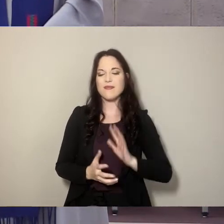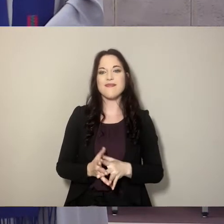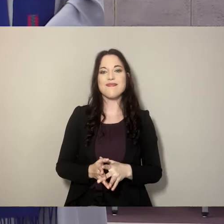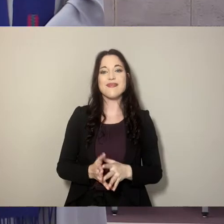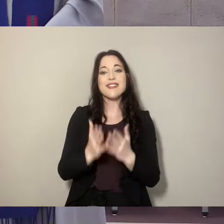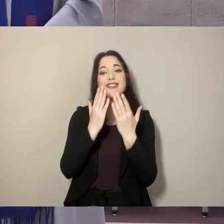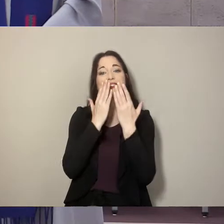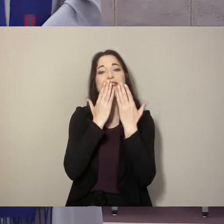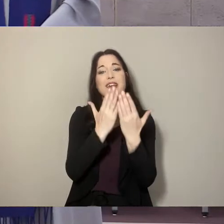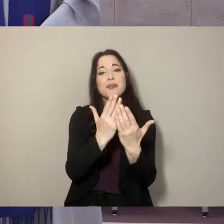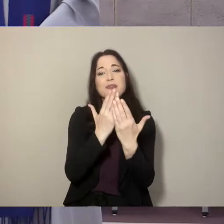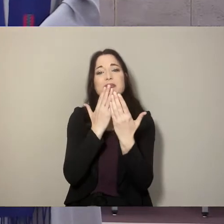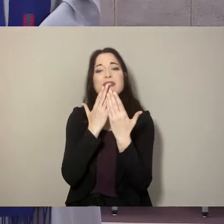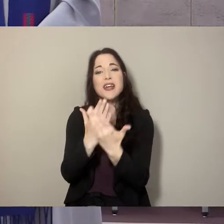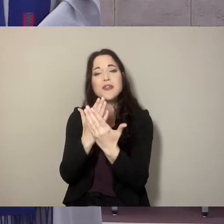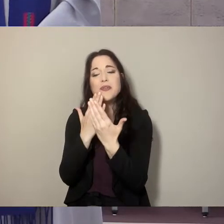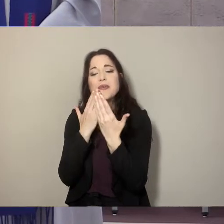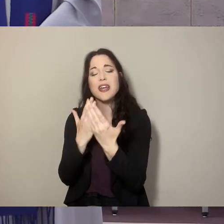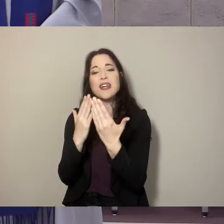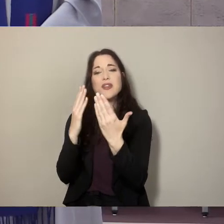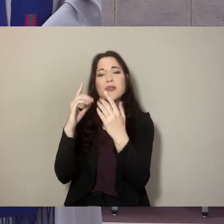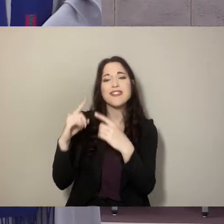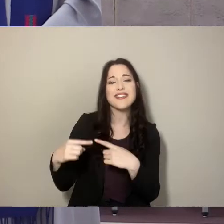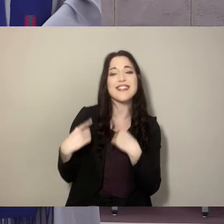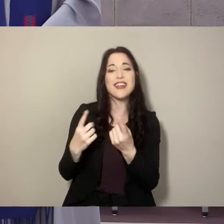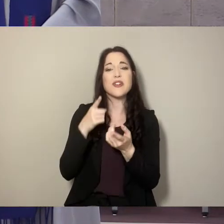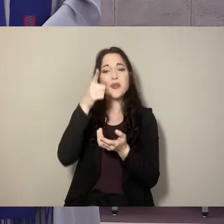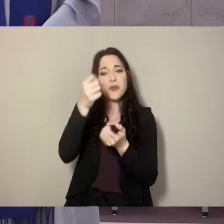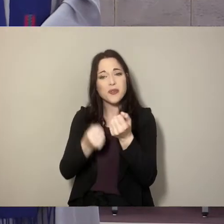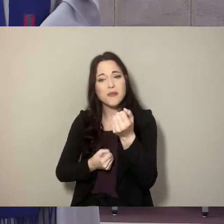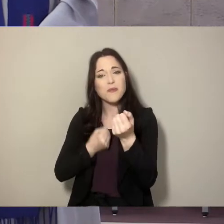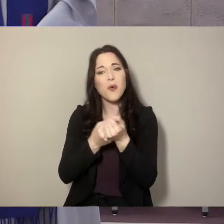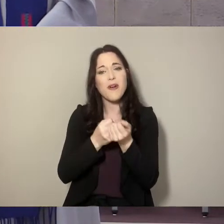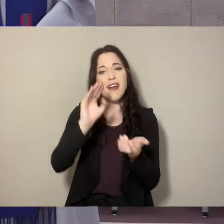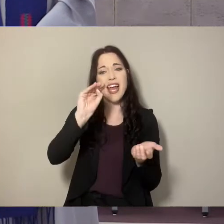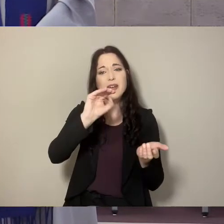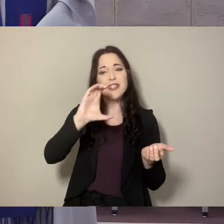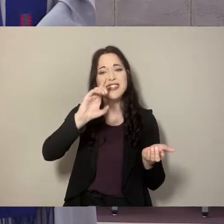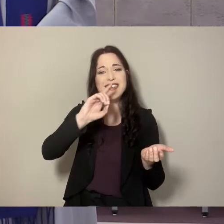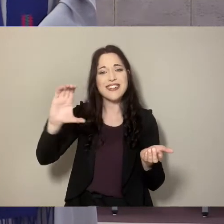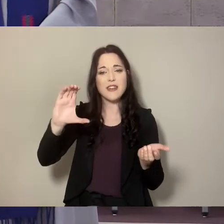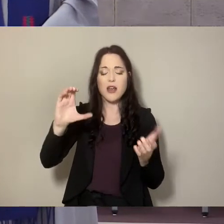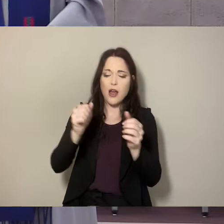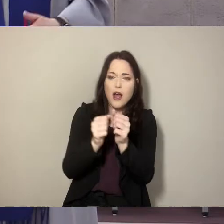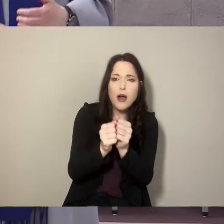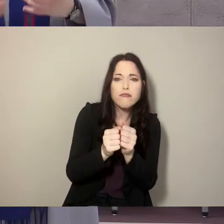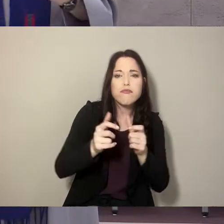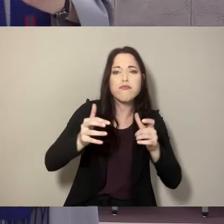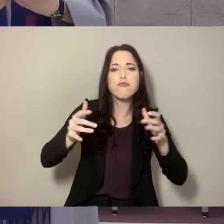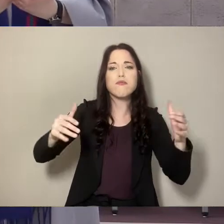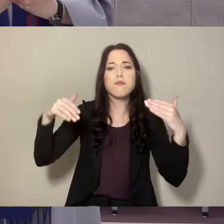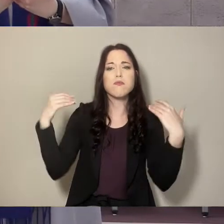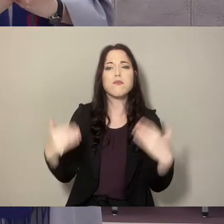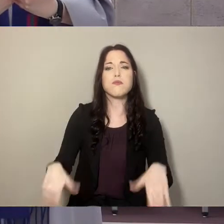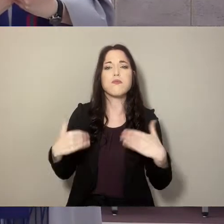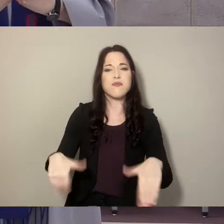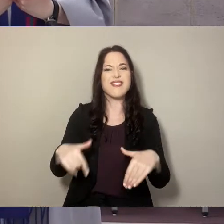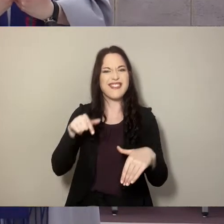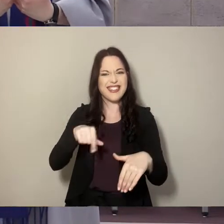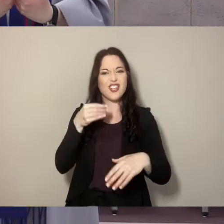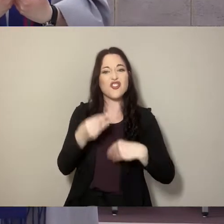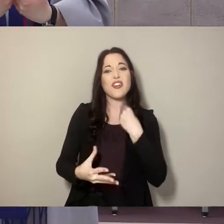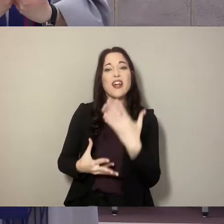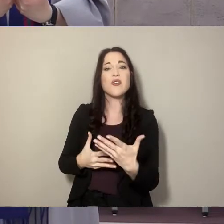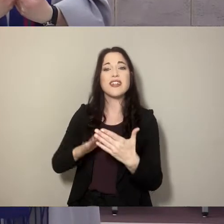Thank you, thank you, thank you for the many ways that you're helping MCCDC to grow into becoming a generous community in